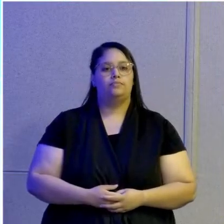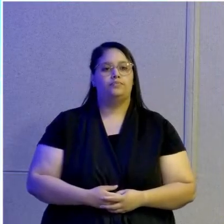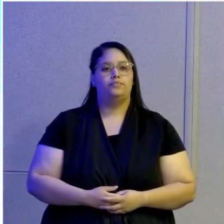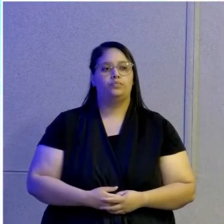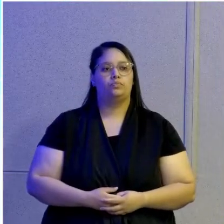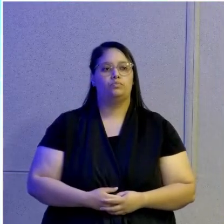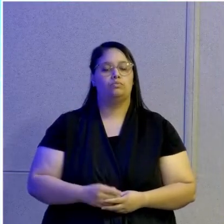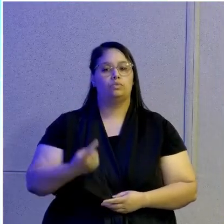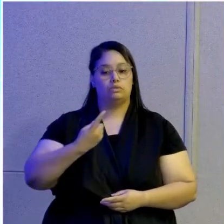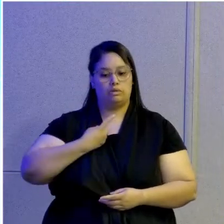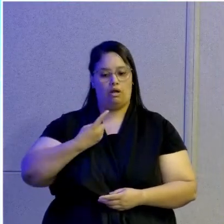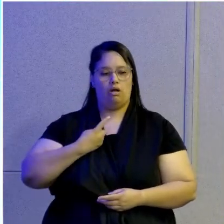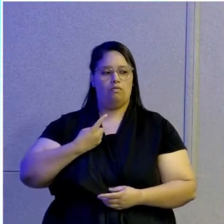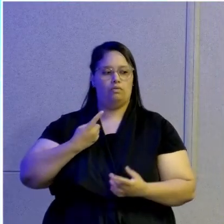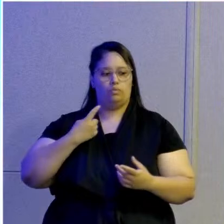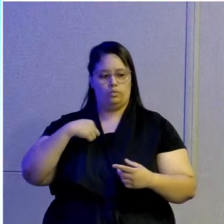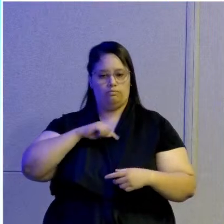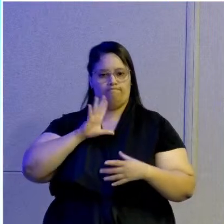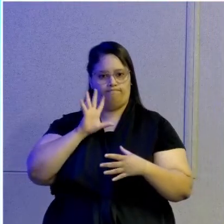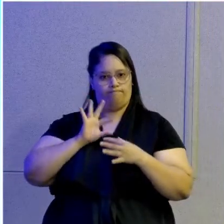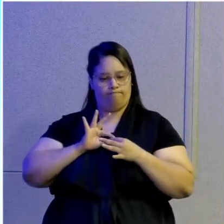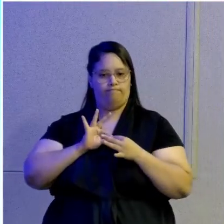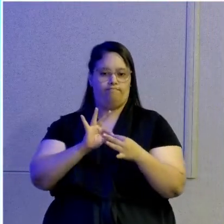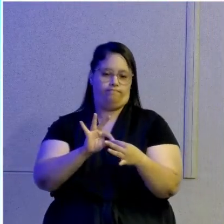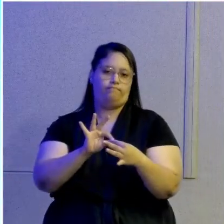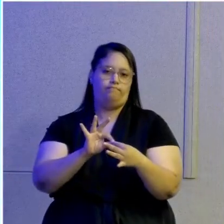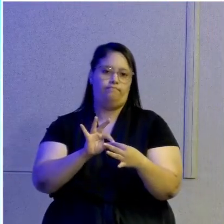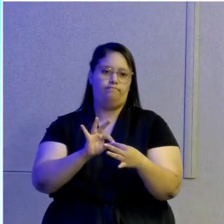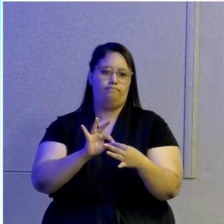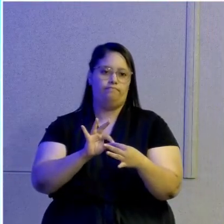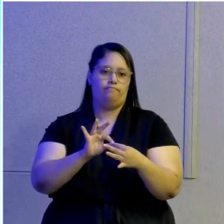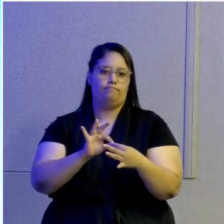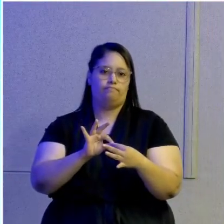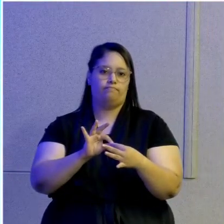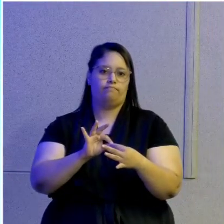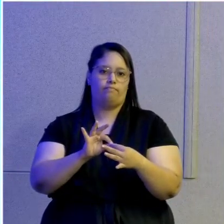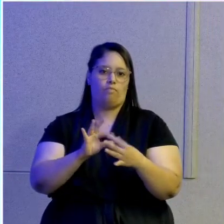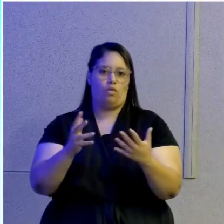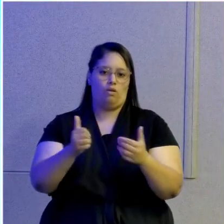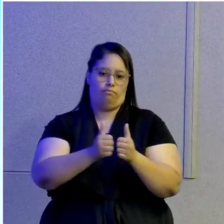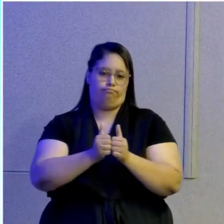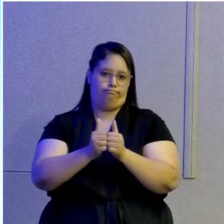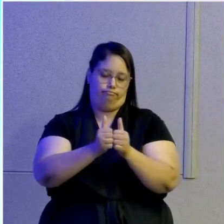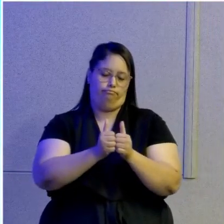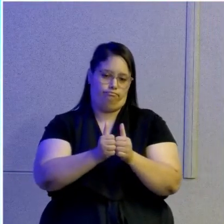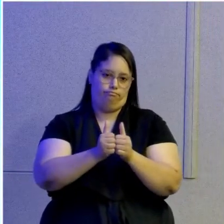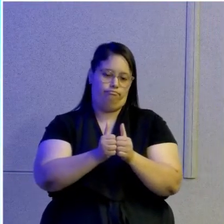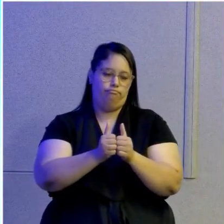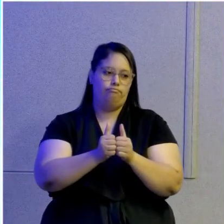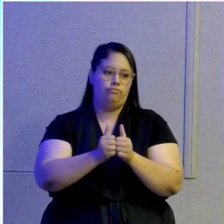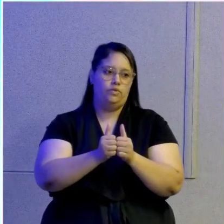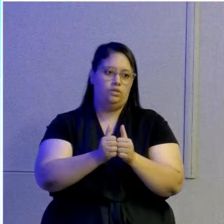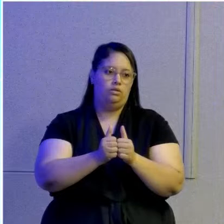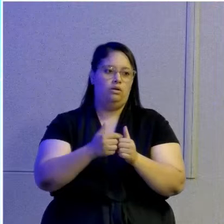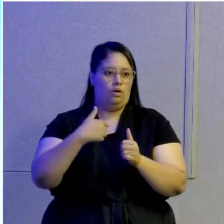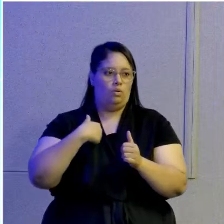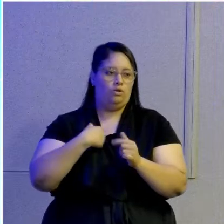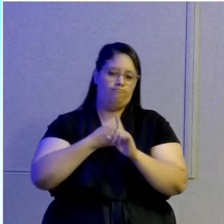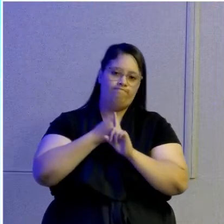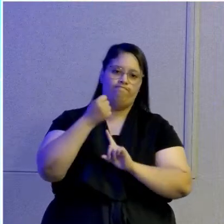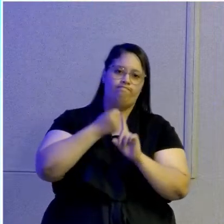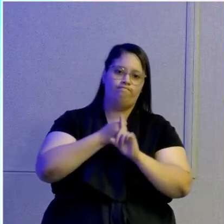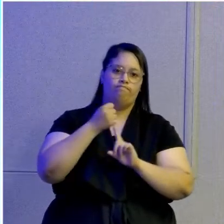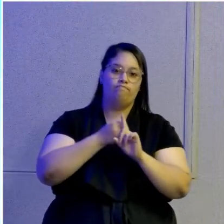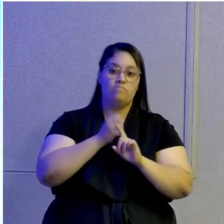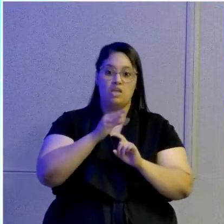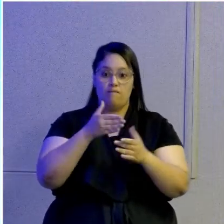we commit ourselves to this collaboration. We'll try to push all the barriers